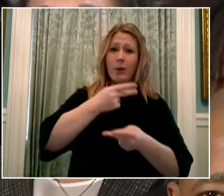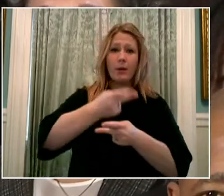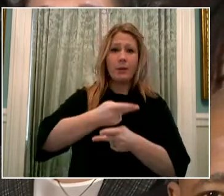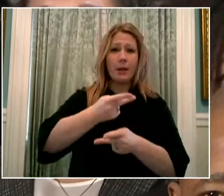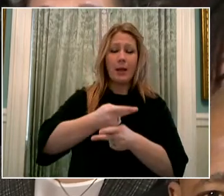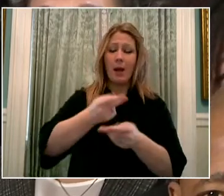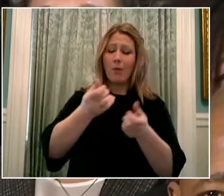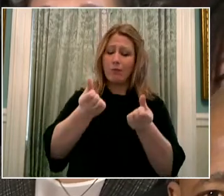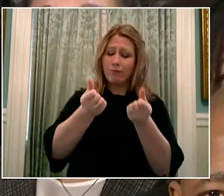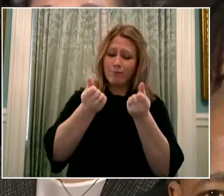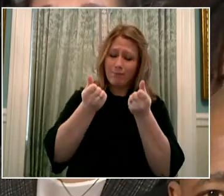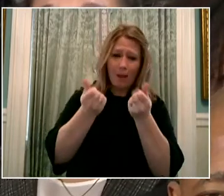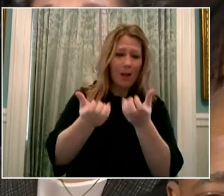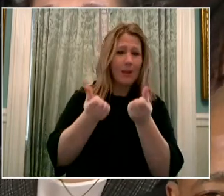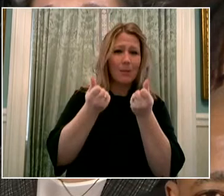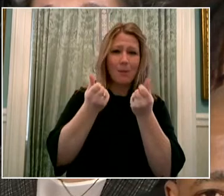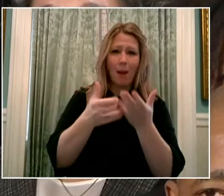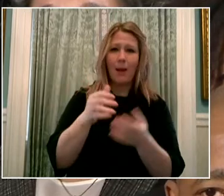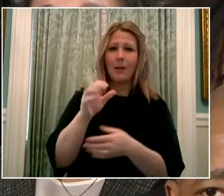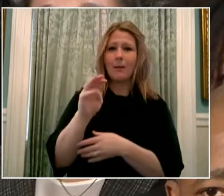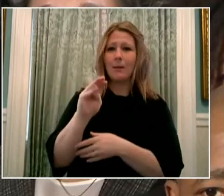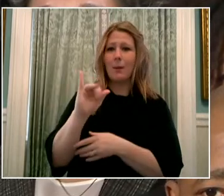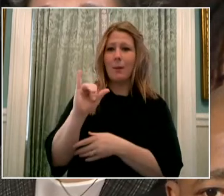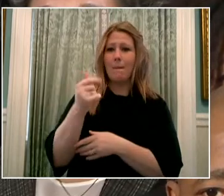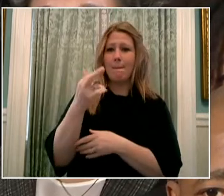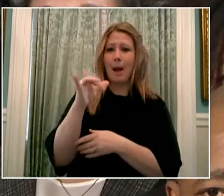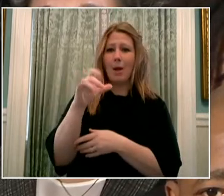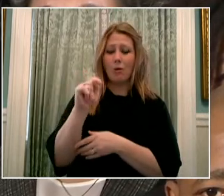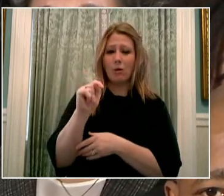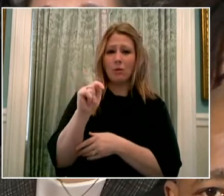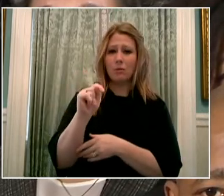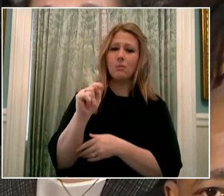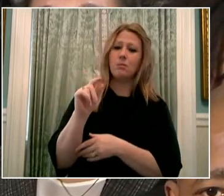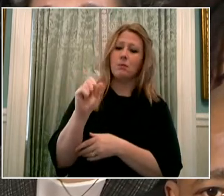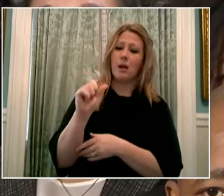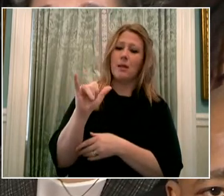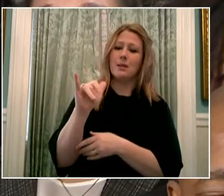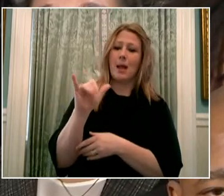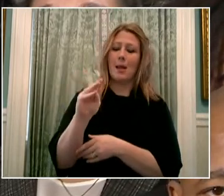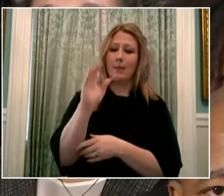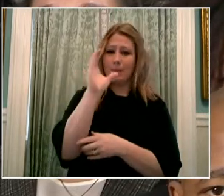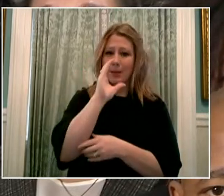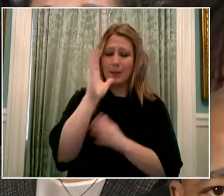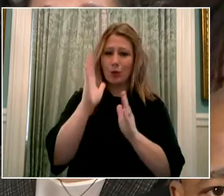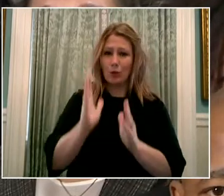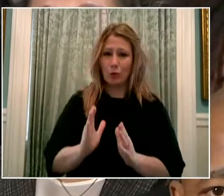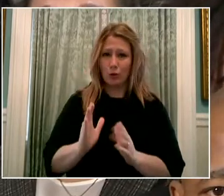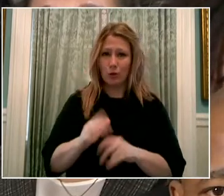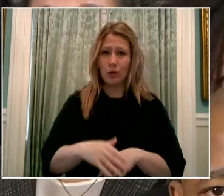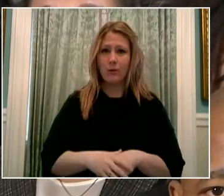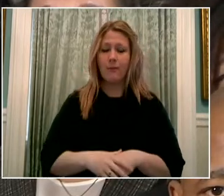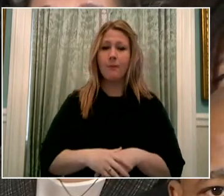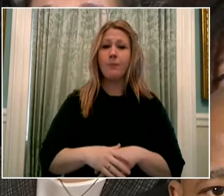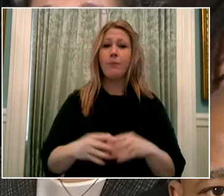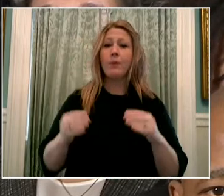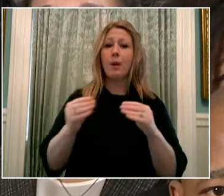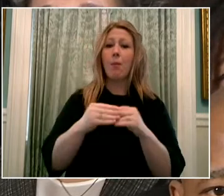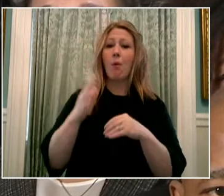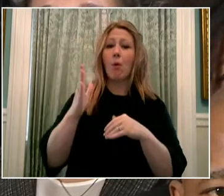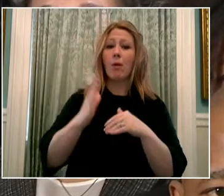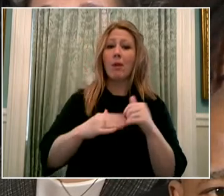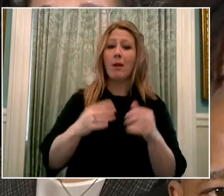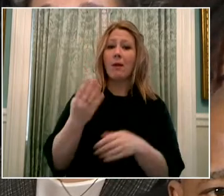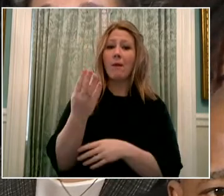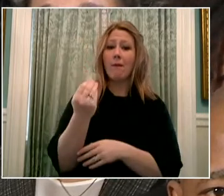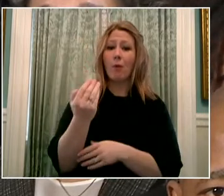103 emergency shelters or one of our 8 humanitarian response and relief centers. More than